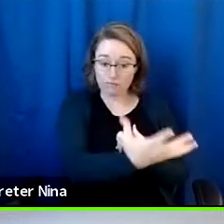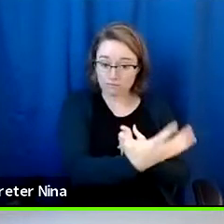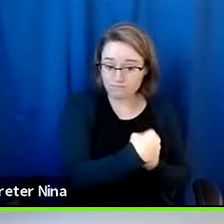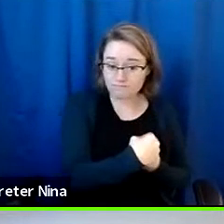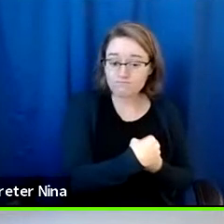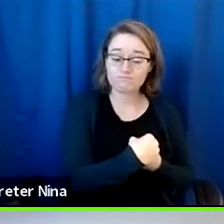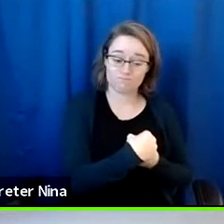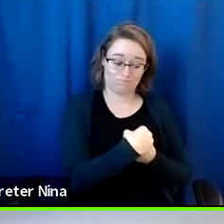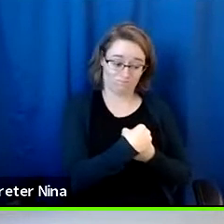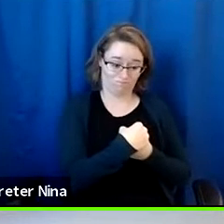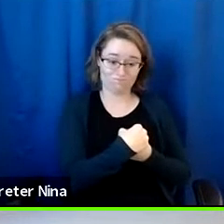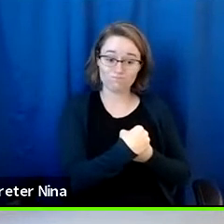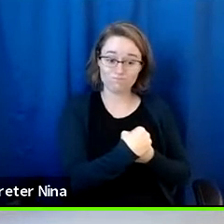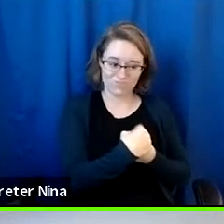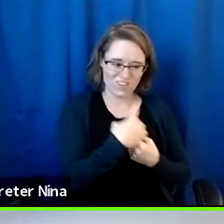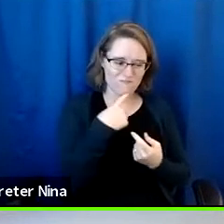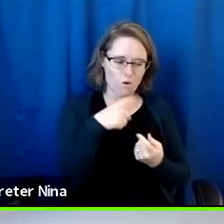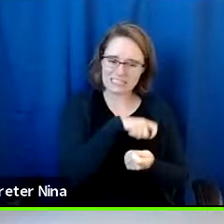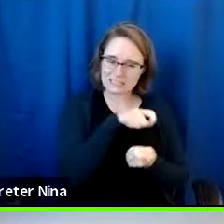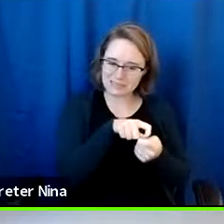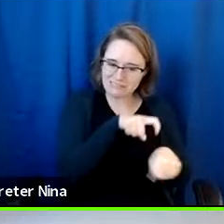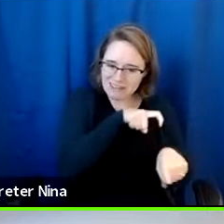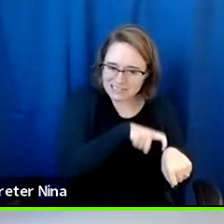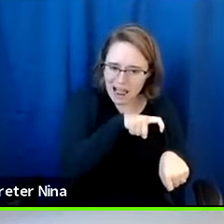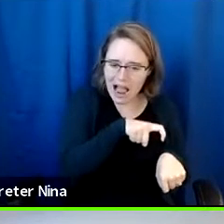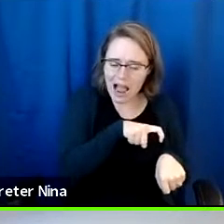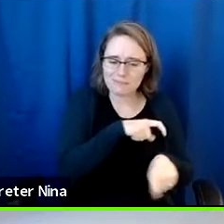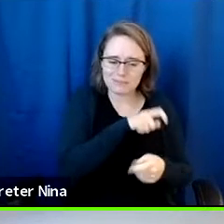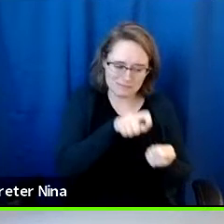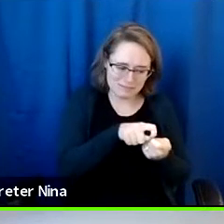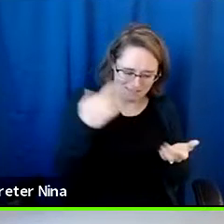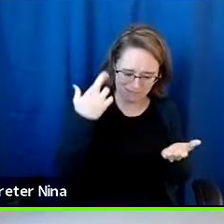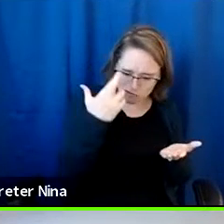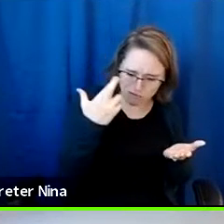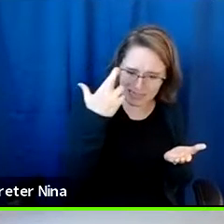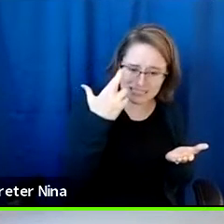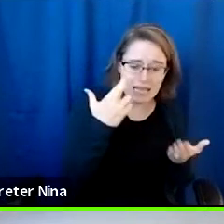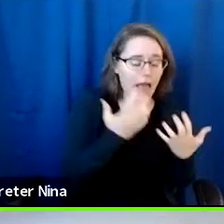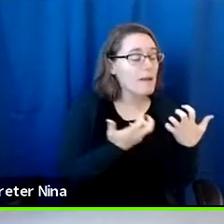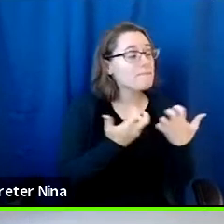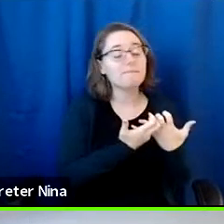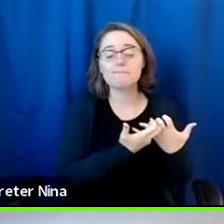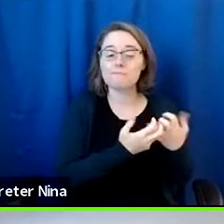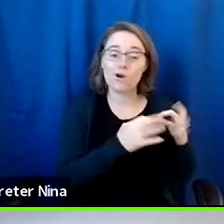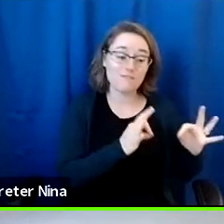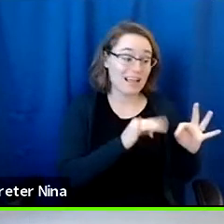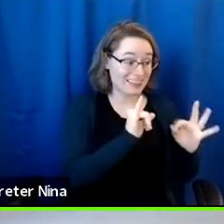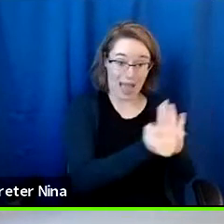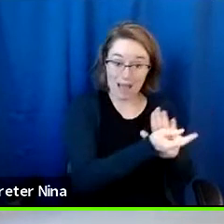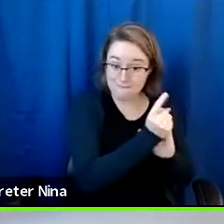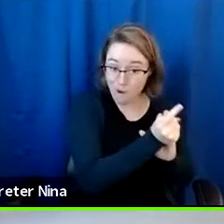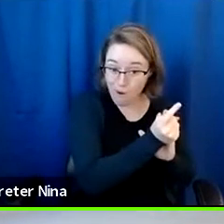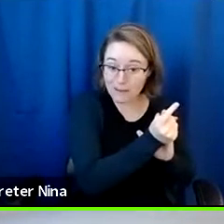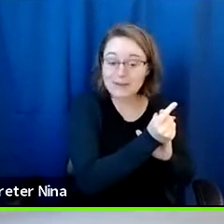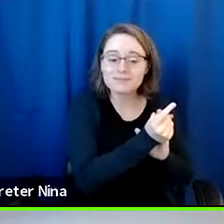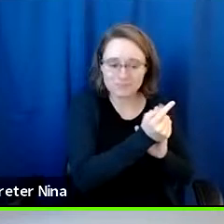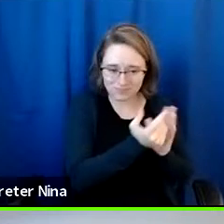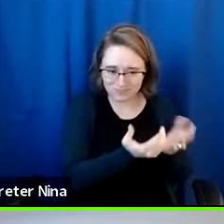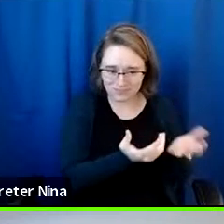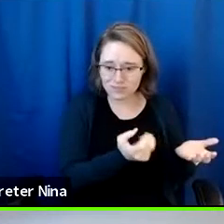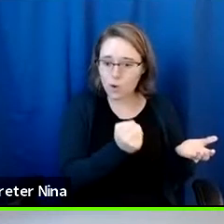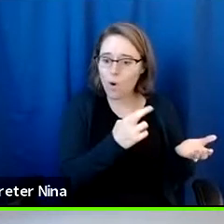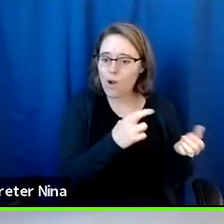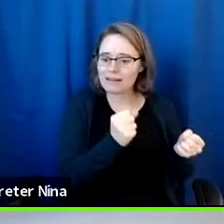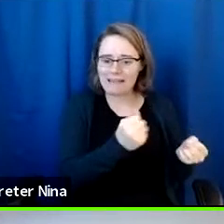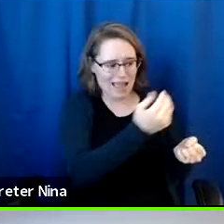your circle, for a particular time or reason that can be just what you need at that point, or are able to